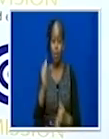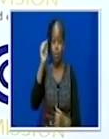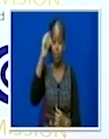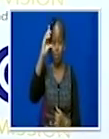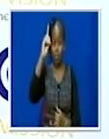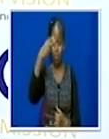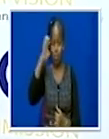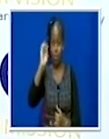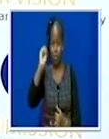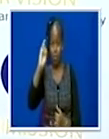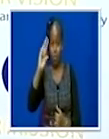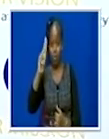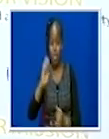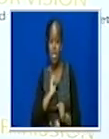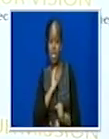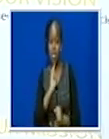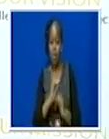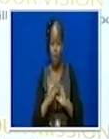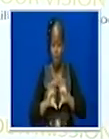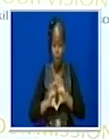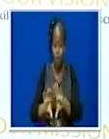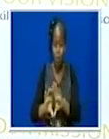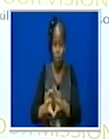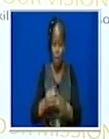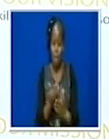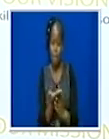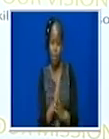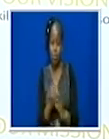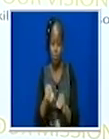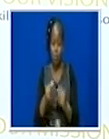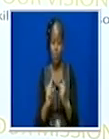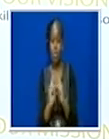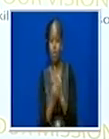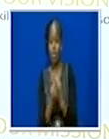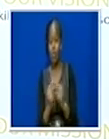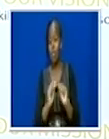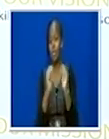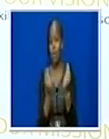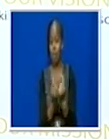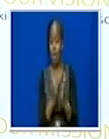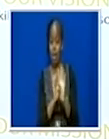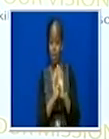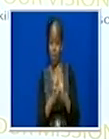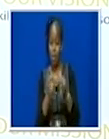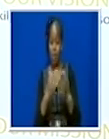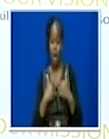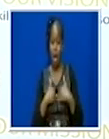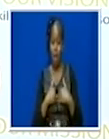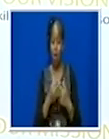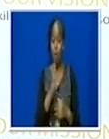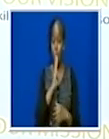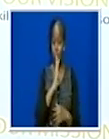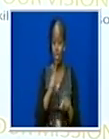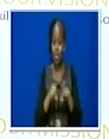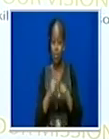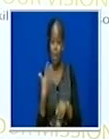force is force of attraction between particles of different kinds. For example, if I have particle of water and particle of paper,